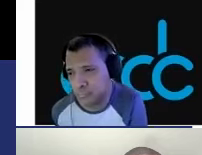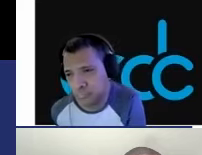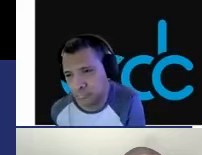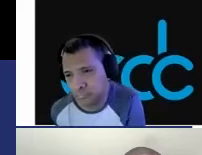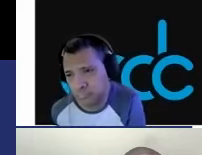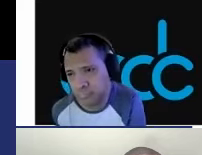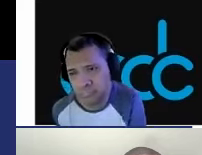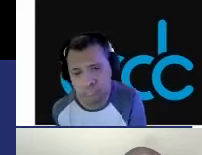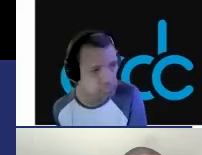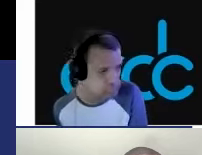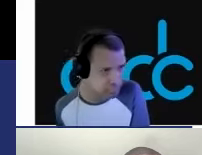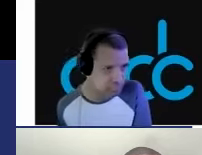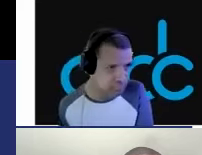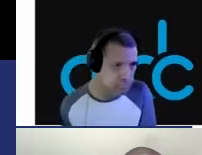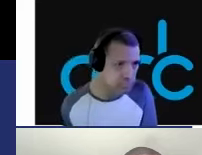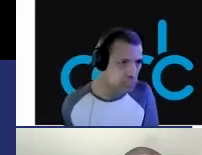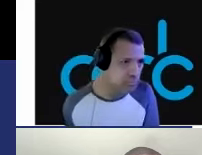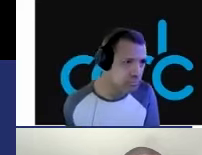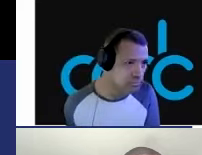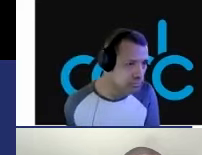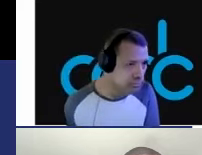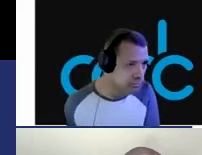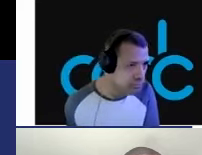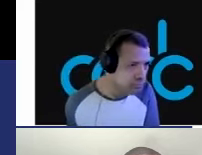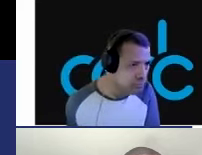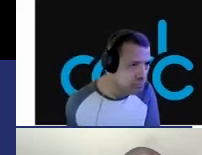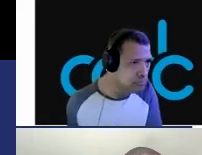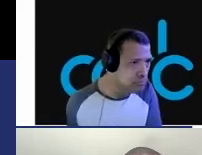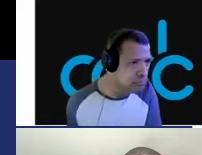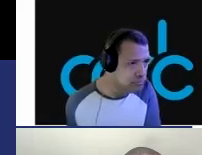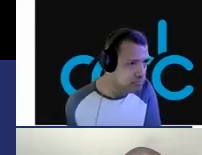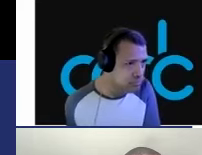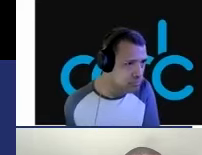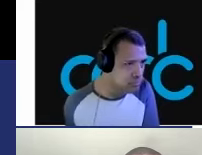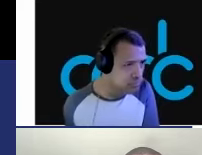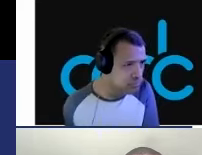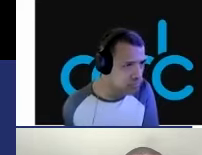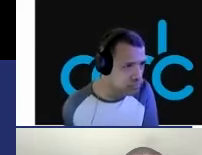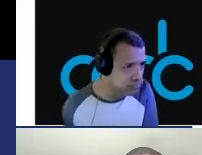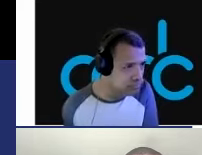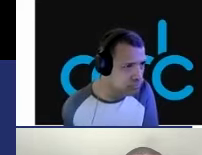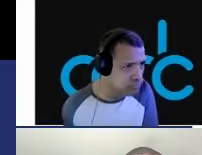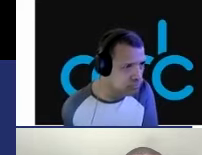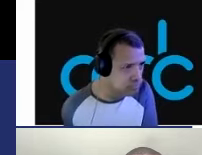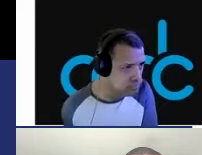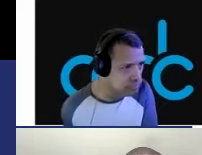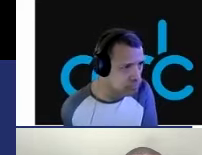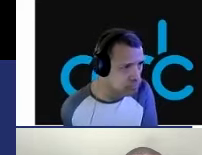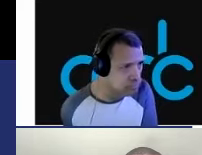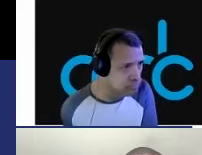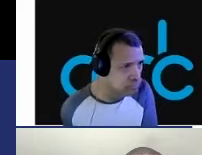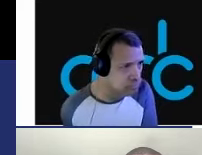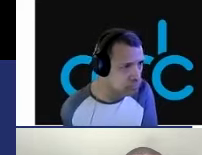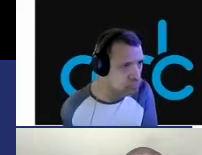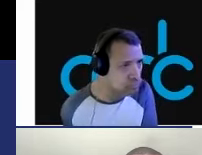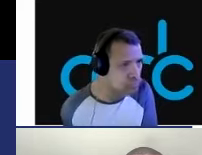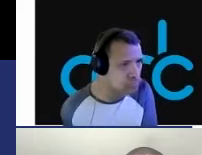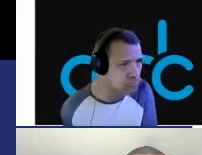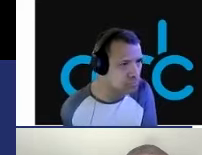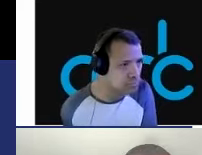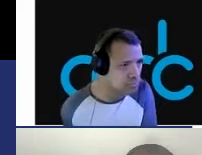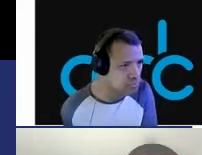time. And making sure that that data is talking to each other, that we're seeing these positive examples, and that we're understanding,